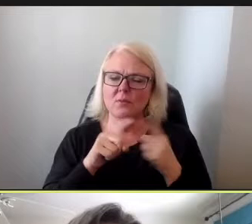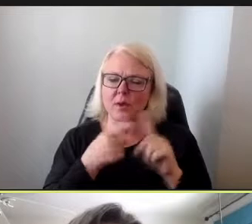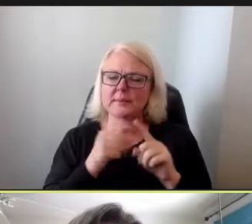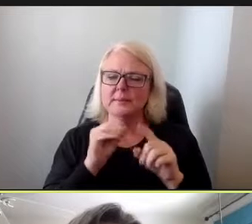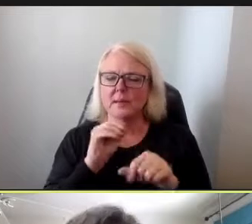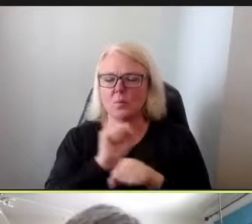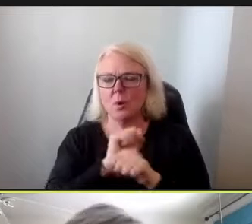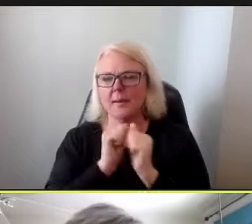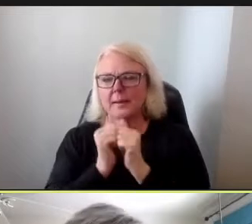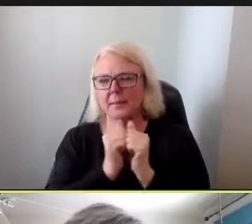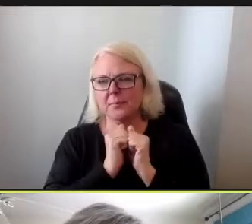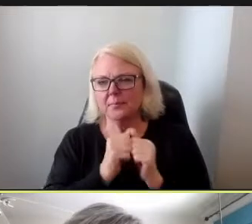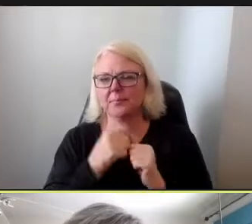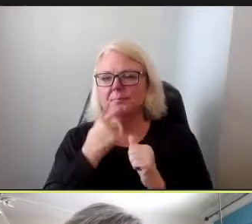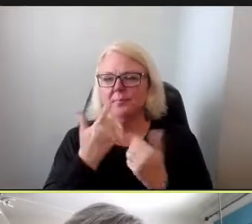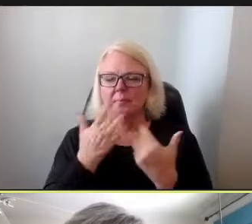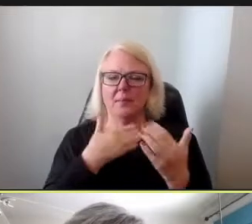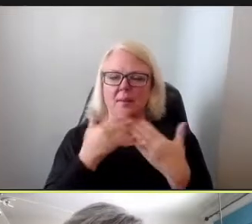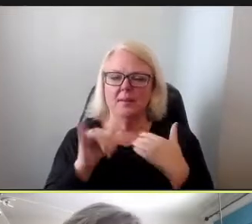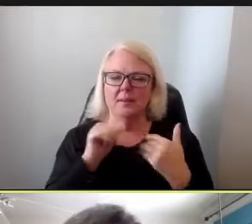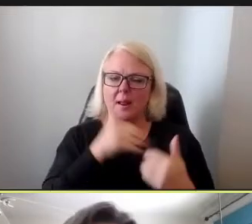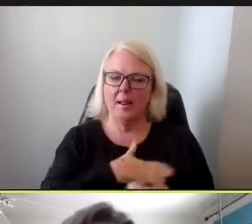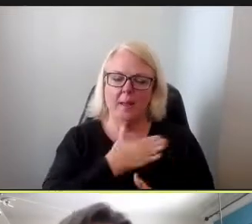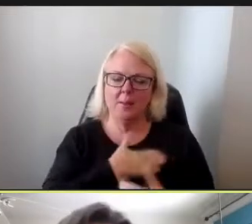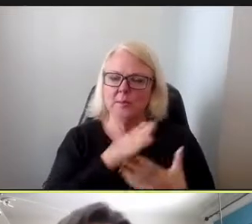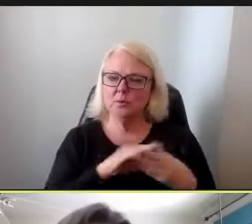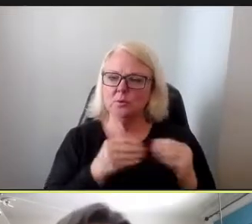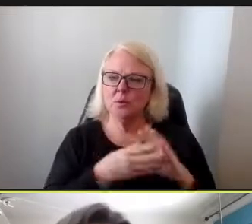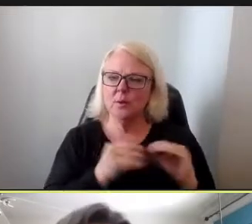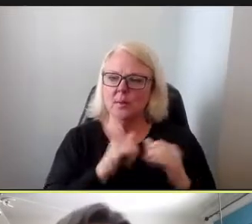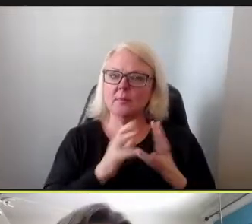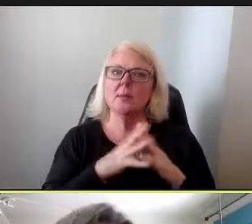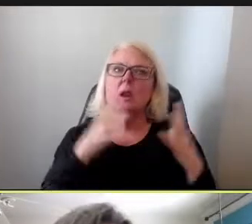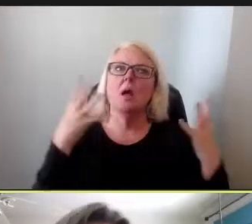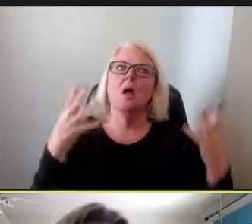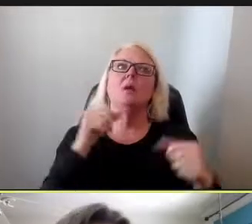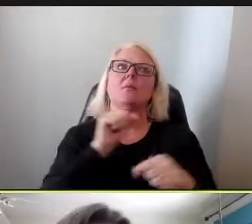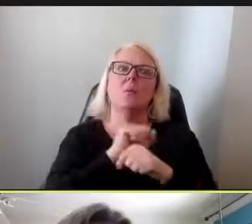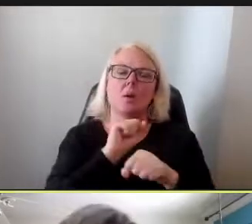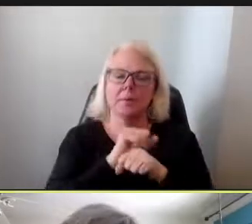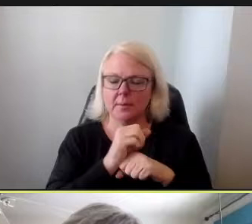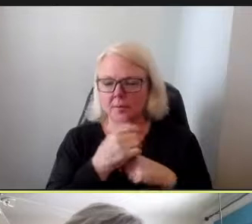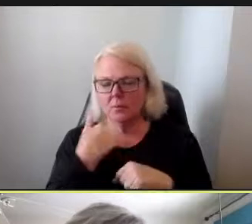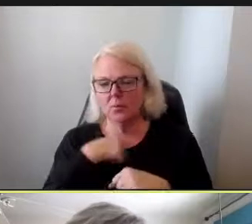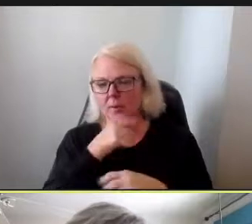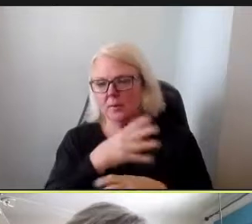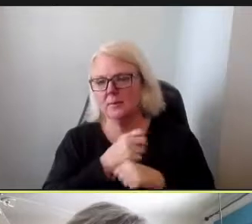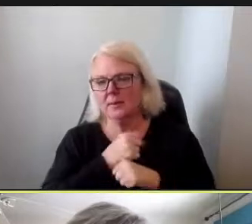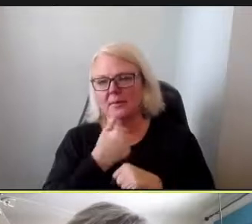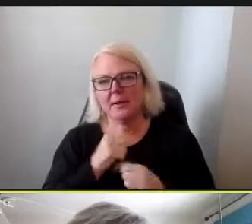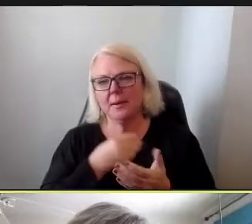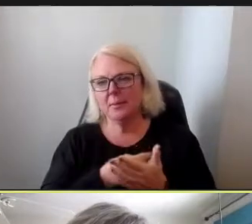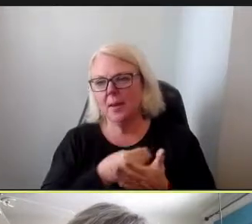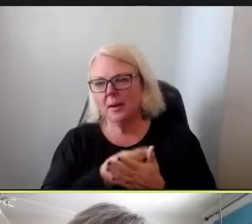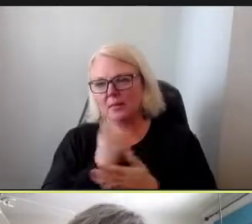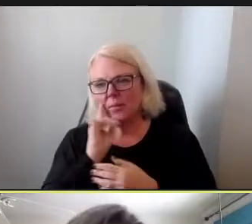Nevertheless, this is not a happy story. That was a lot of work. We did not receive any monetary